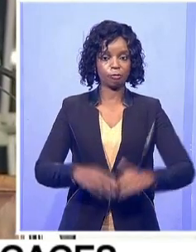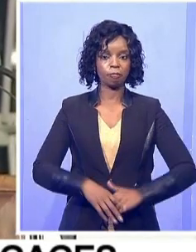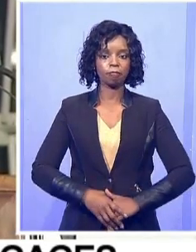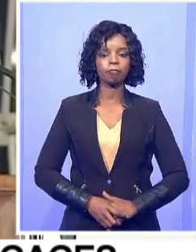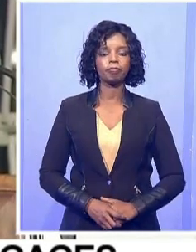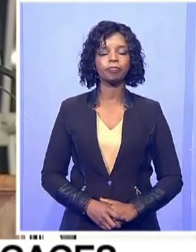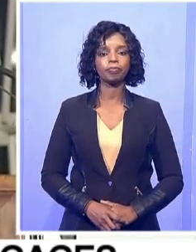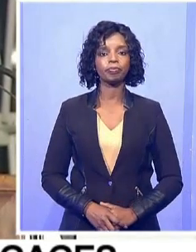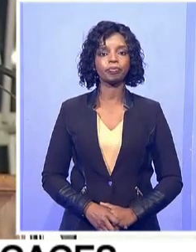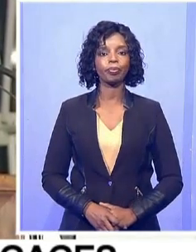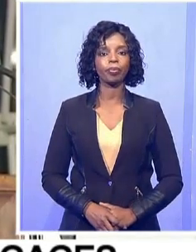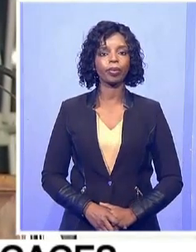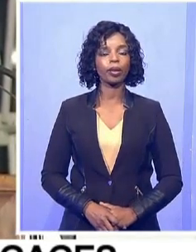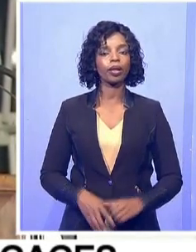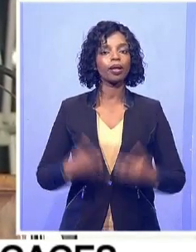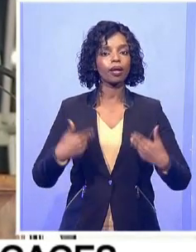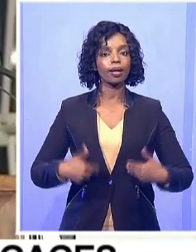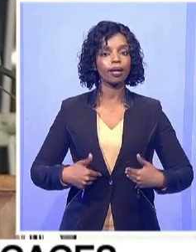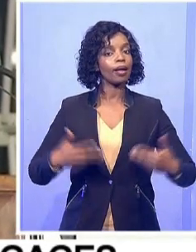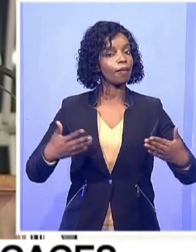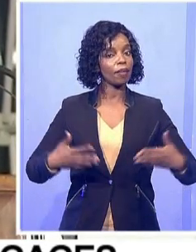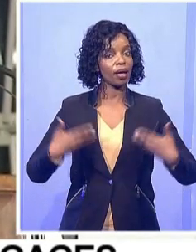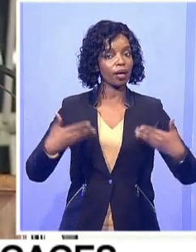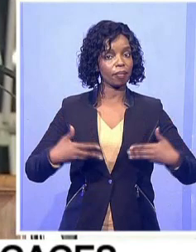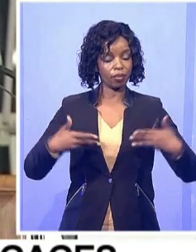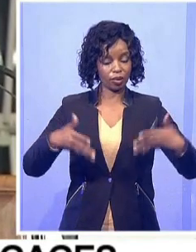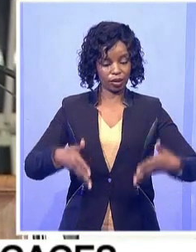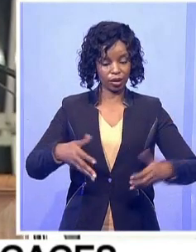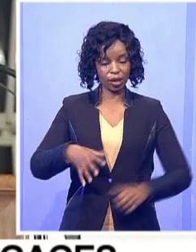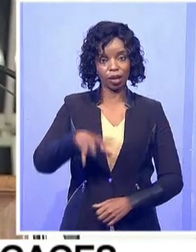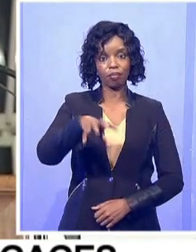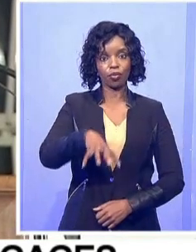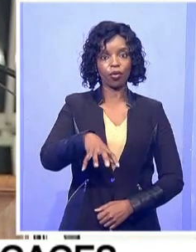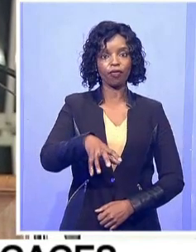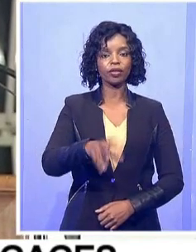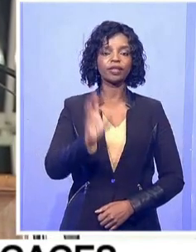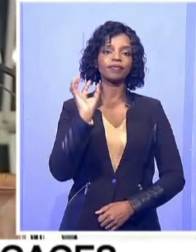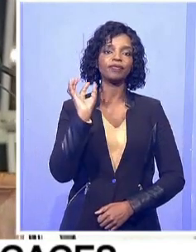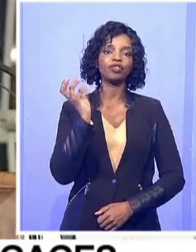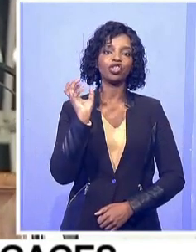And happy to be in the province of the Free State.